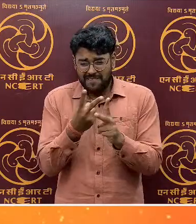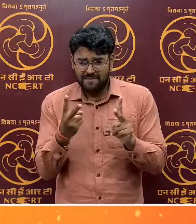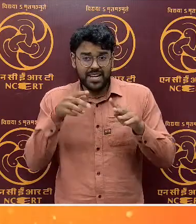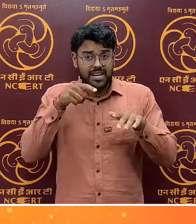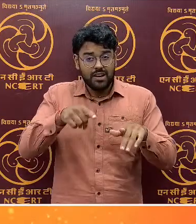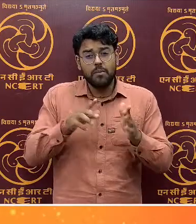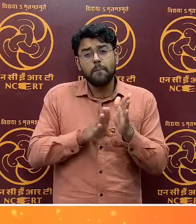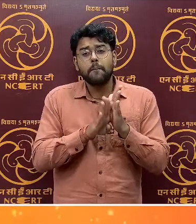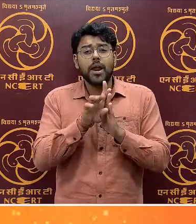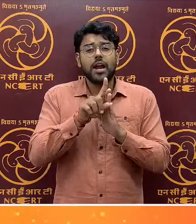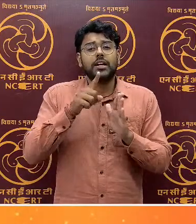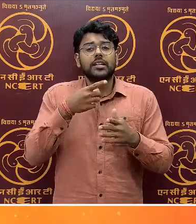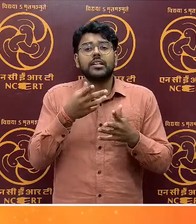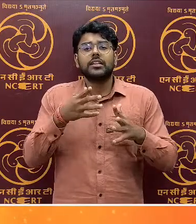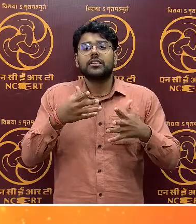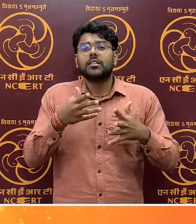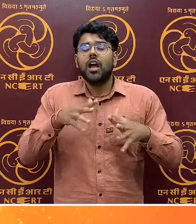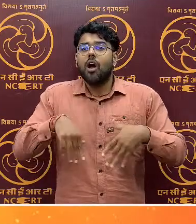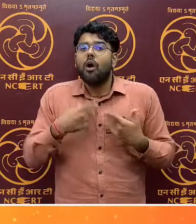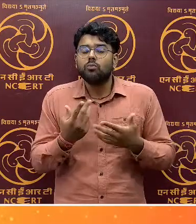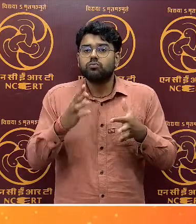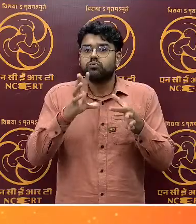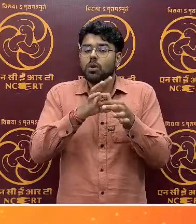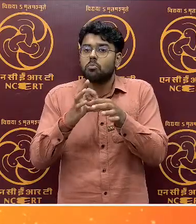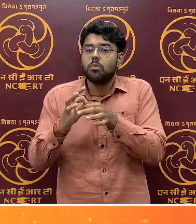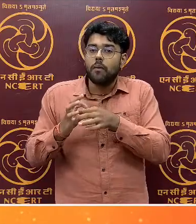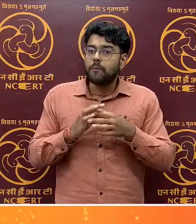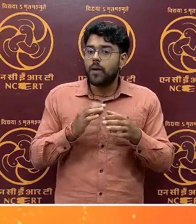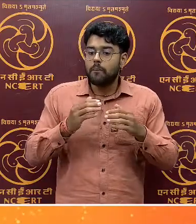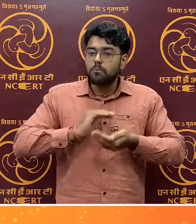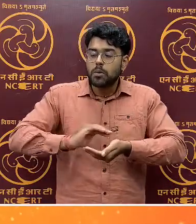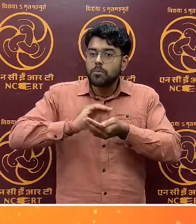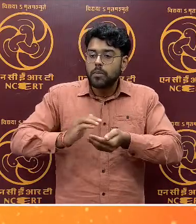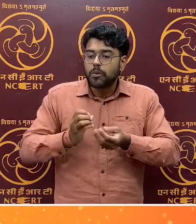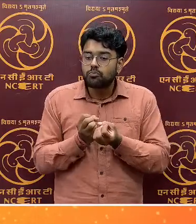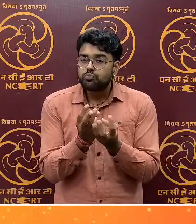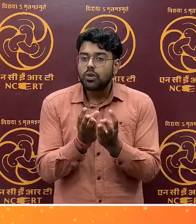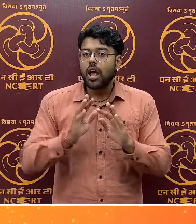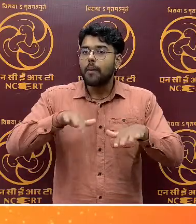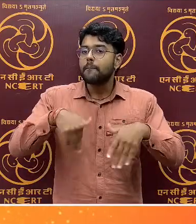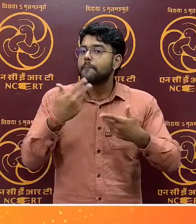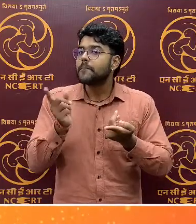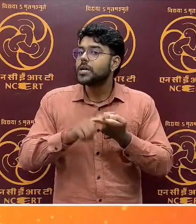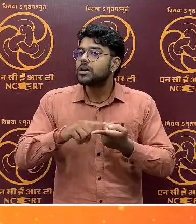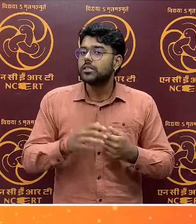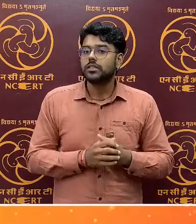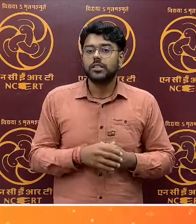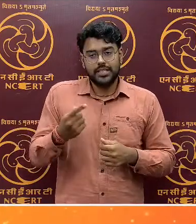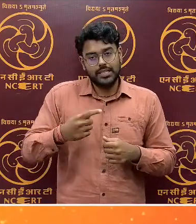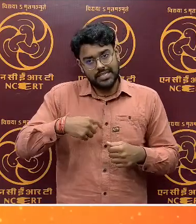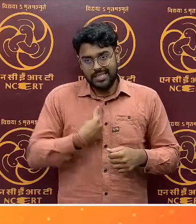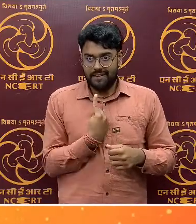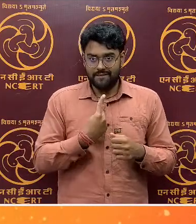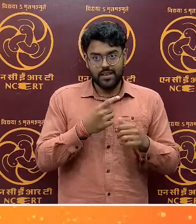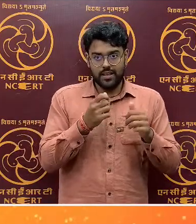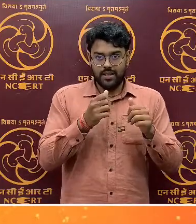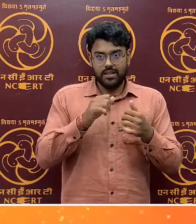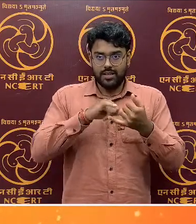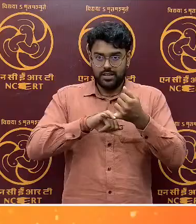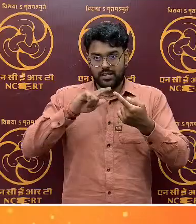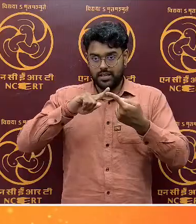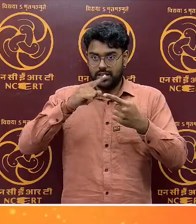are reproducing, the ones which are categorized as animals. So they are reproducing either by sexual